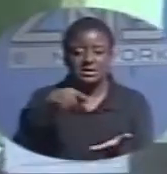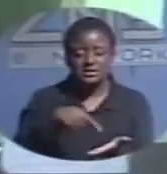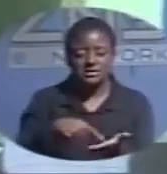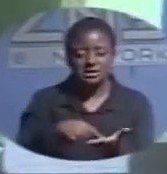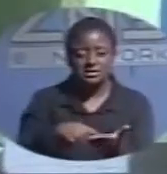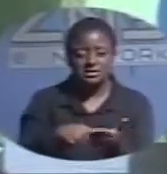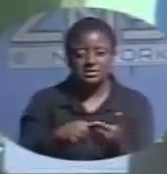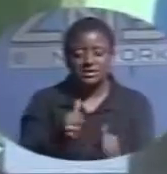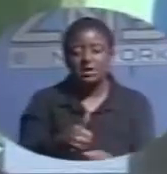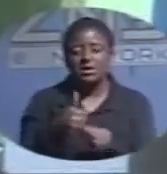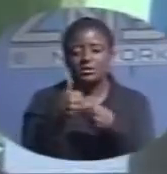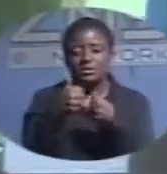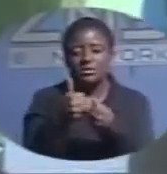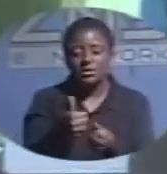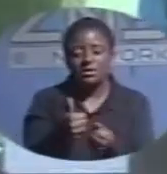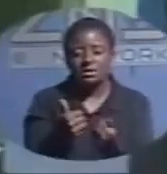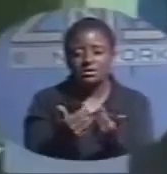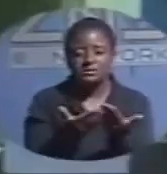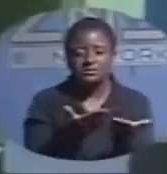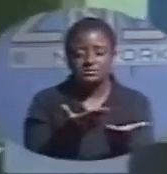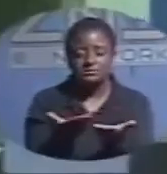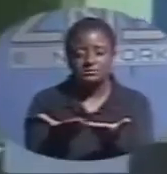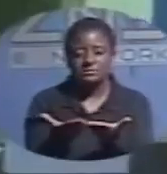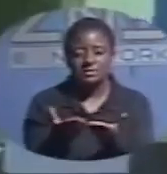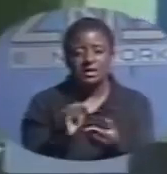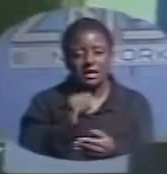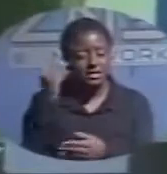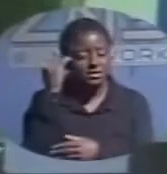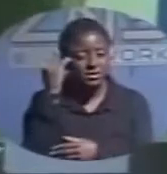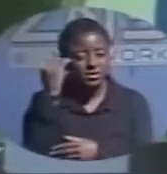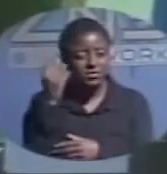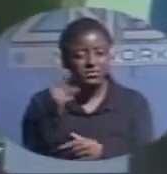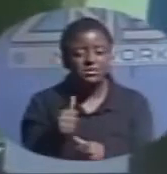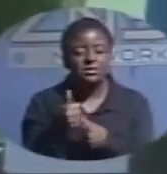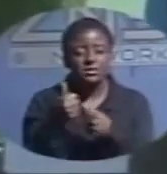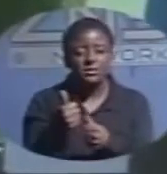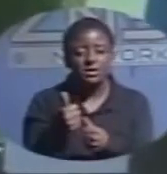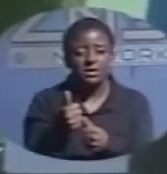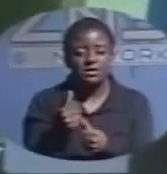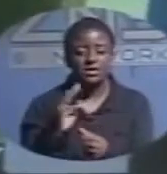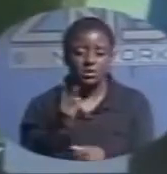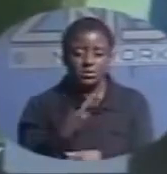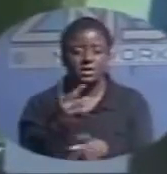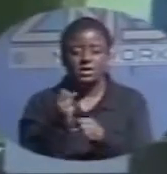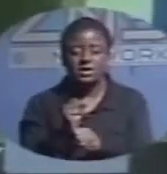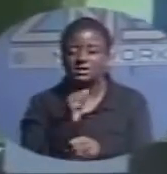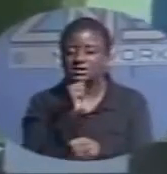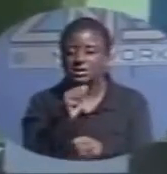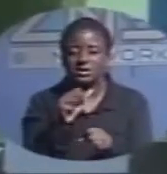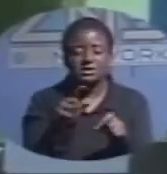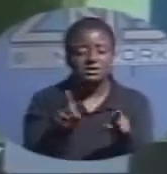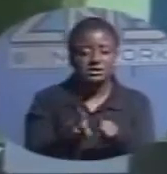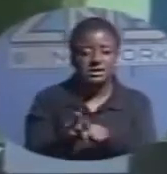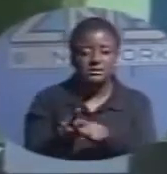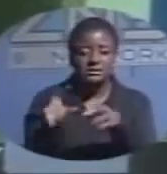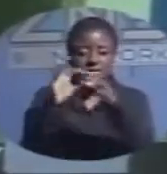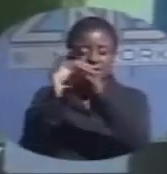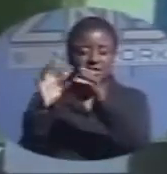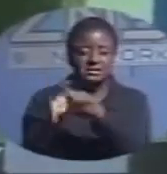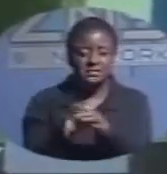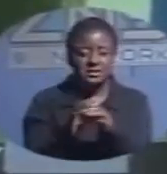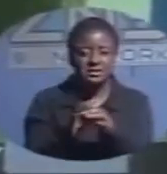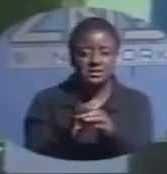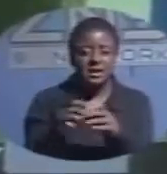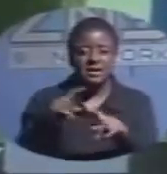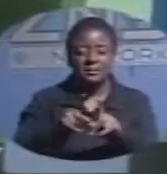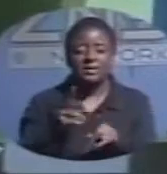that we receive is not at caliber of the Olympic level, but we'll be there someday. You got to take baby steps together. Like Chris said, they've been trying to